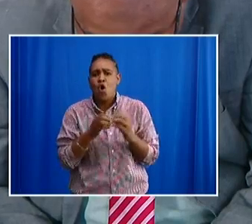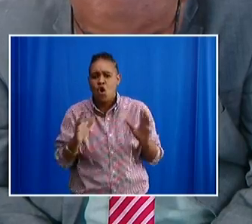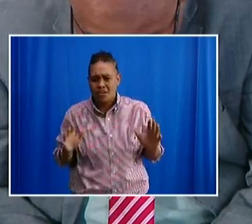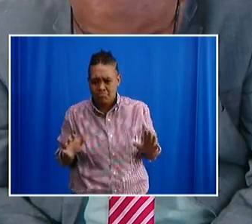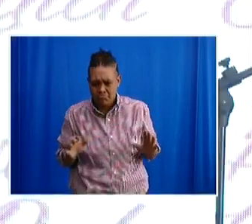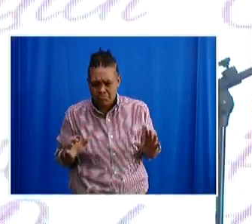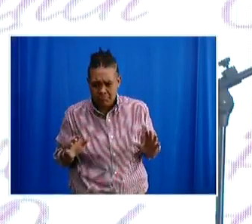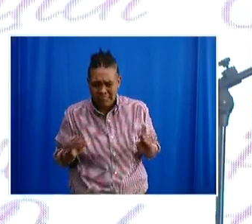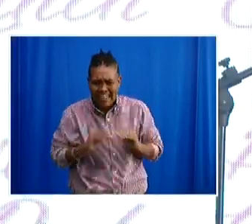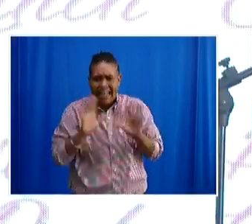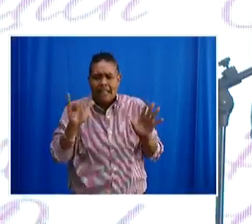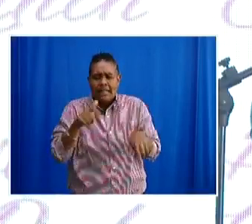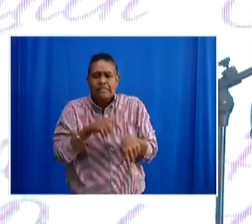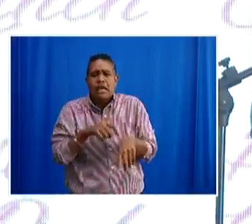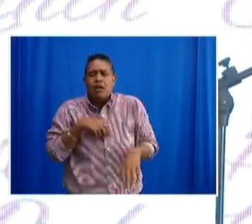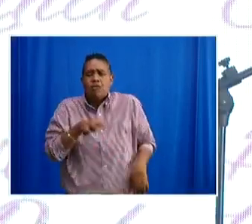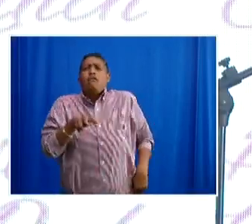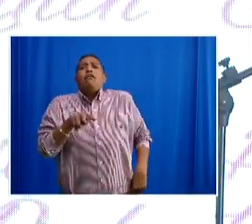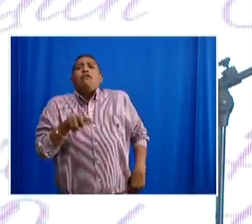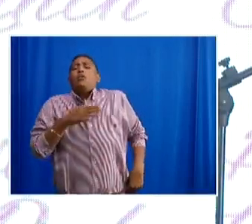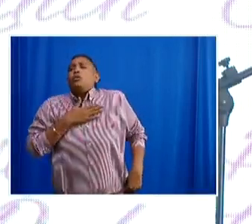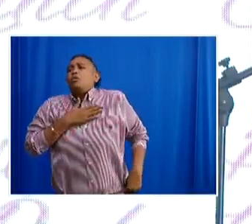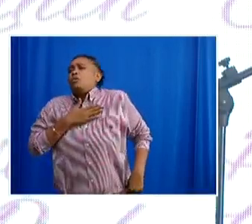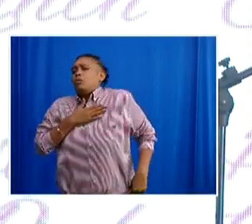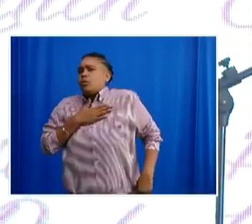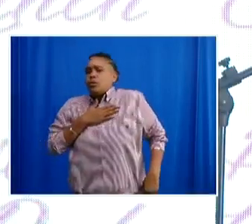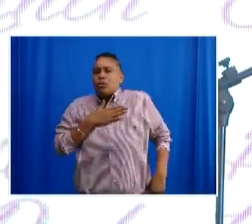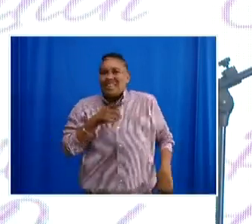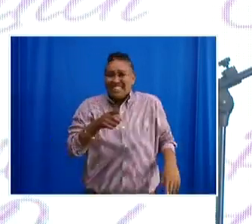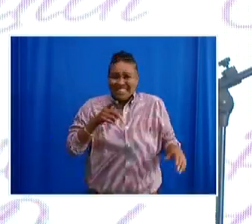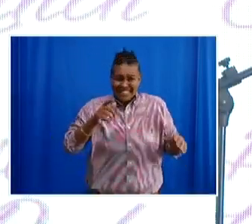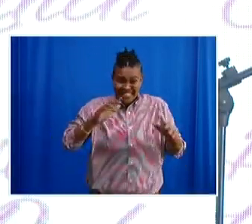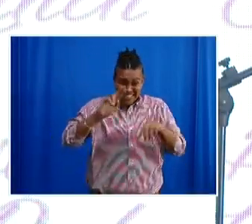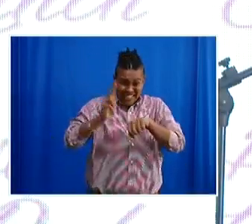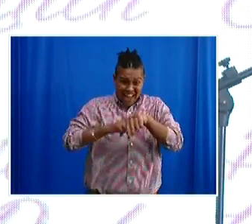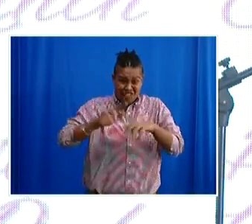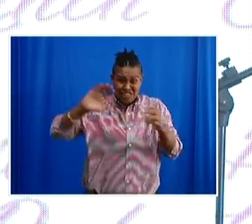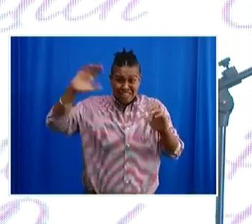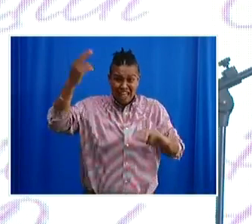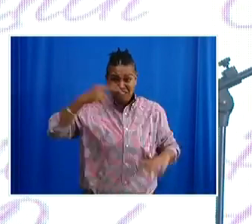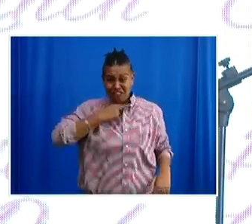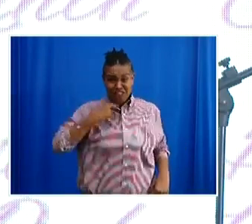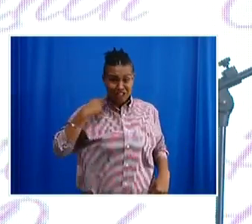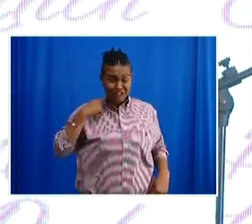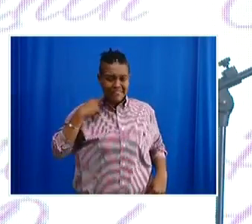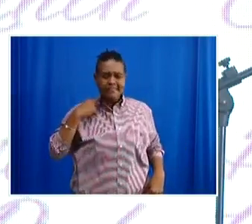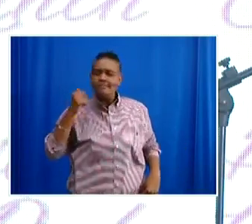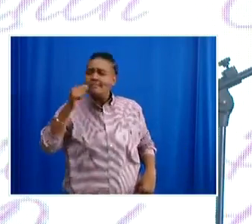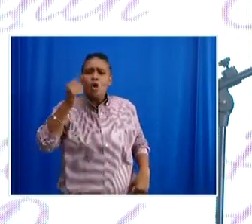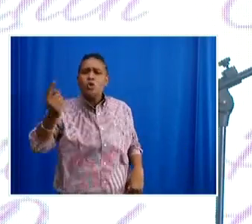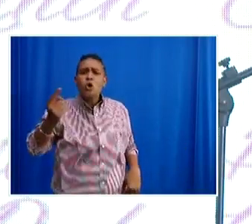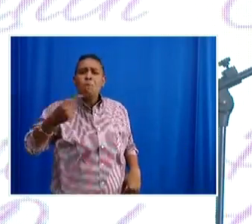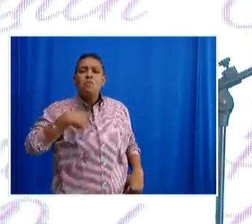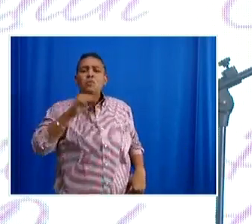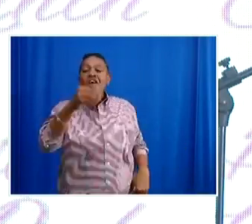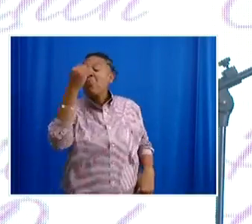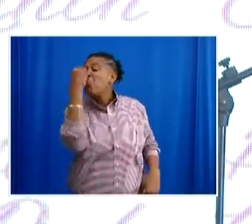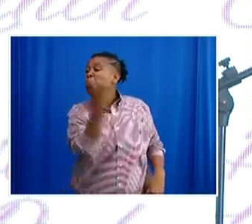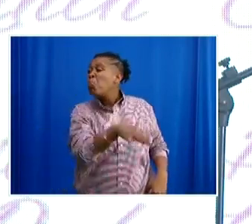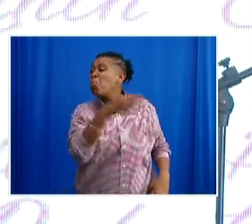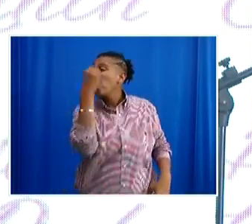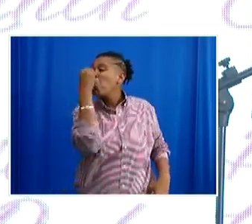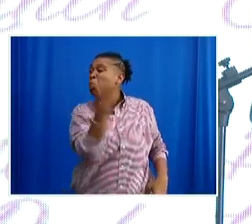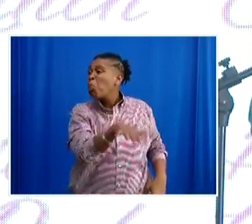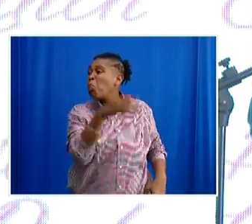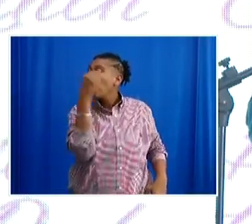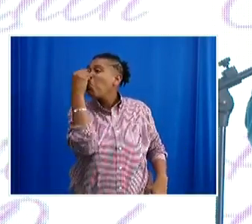point, that the risk of natural disaster is not something that we can afford to ignore. It's a